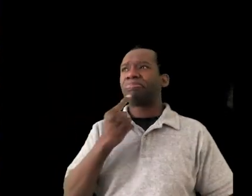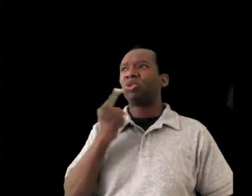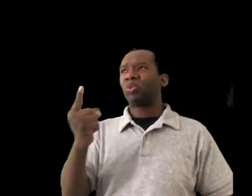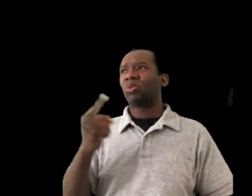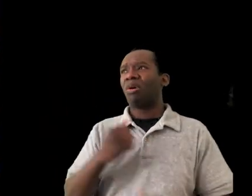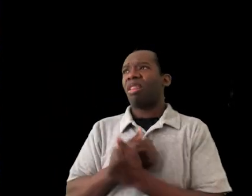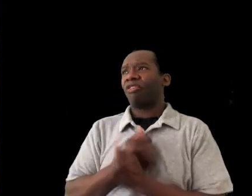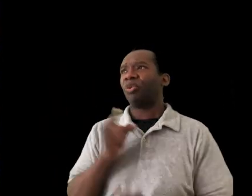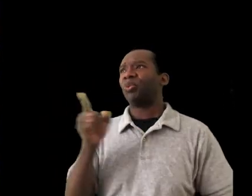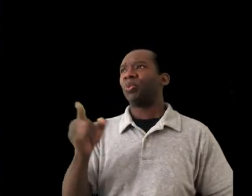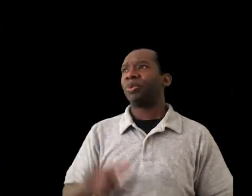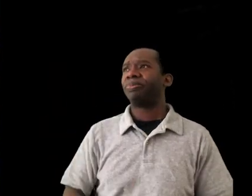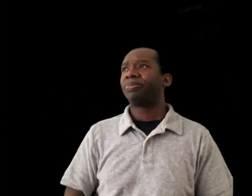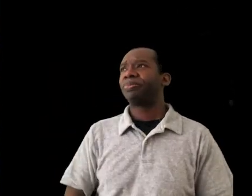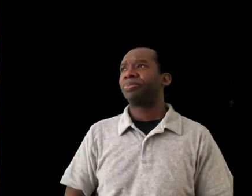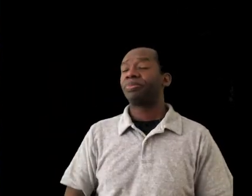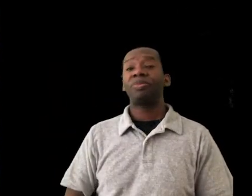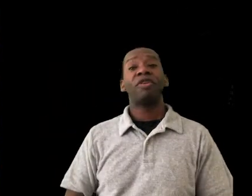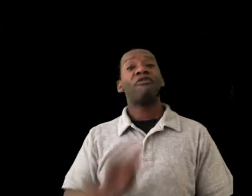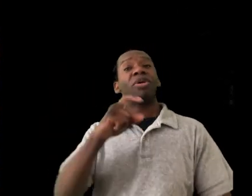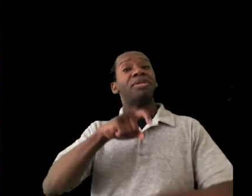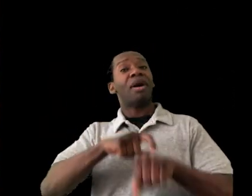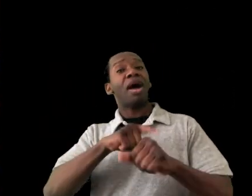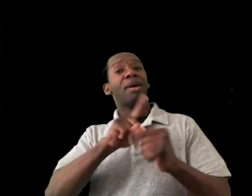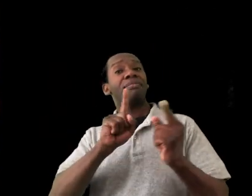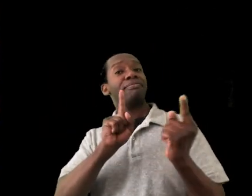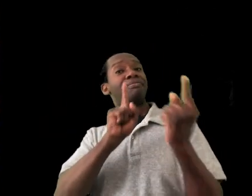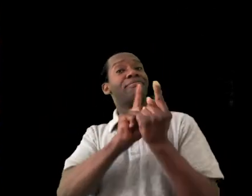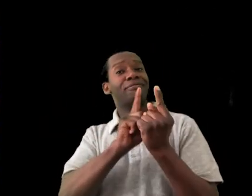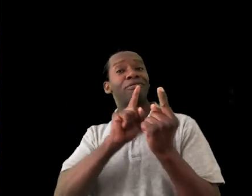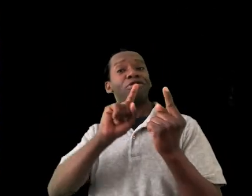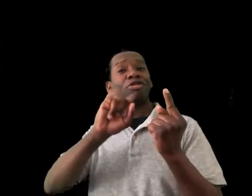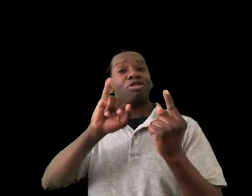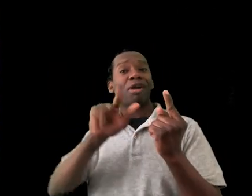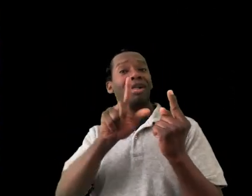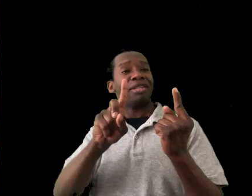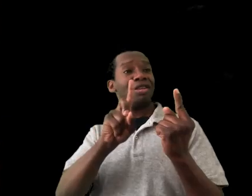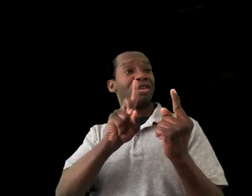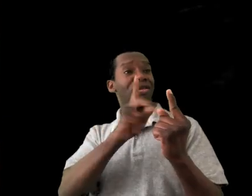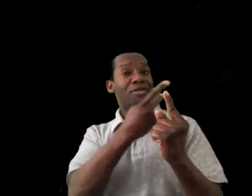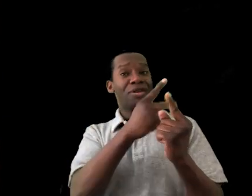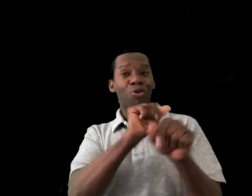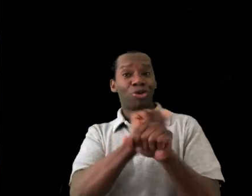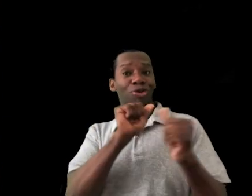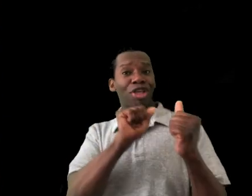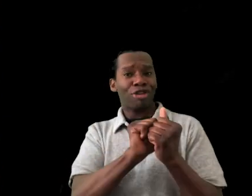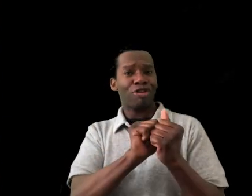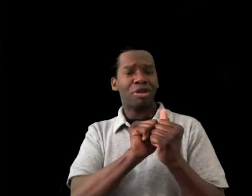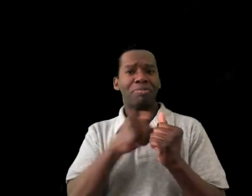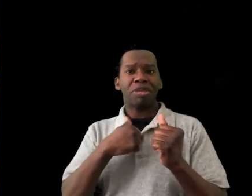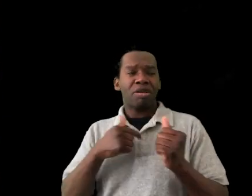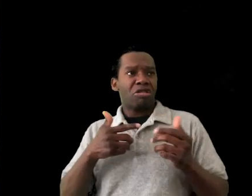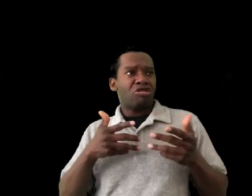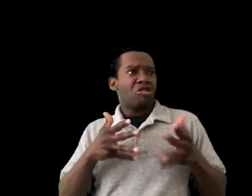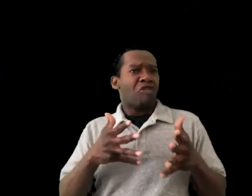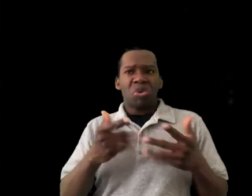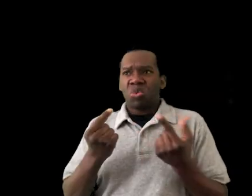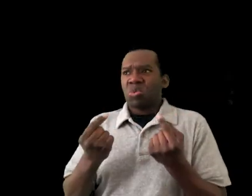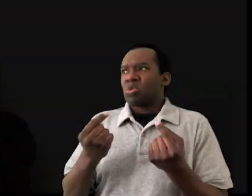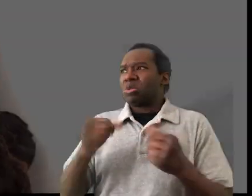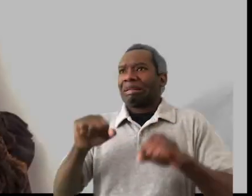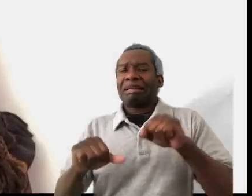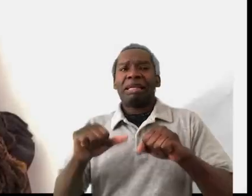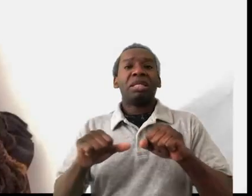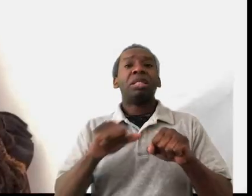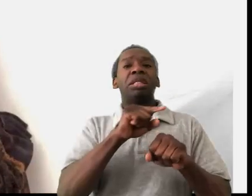just shone his light everywhere. I miss you, Johnny Lee. I love you.